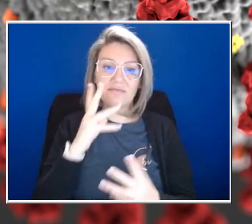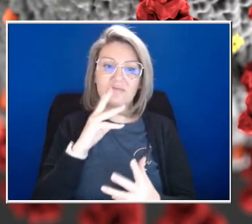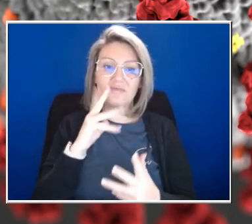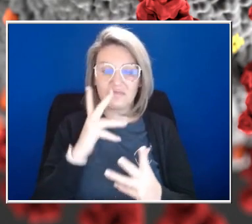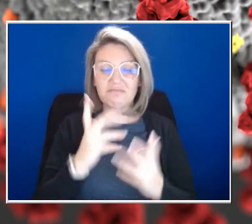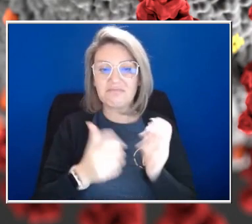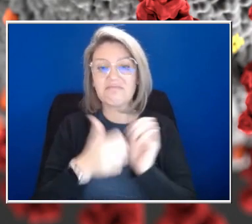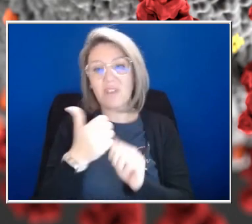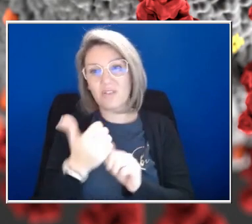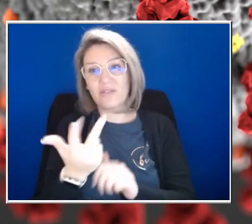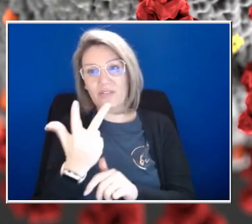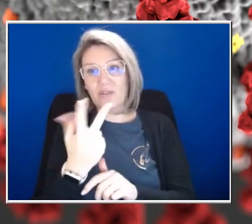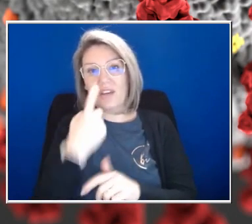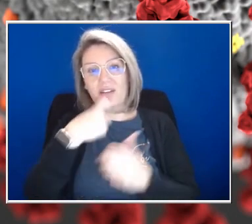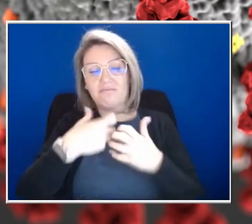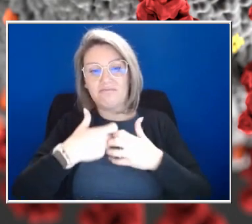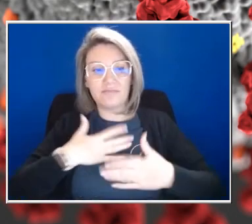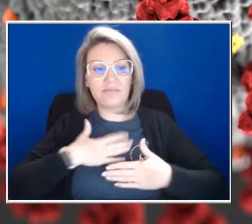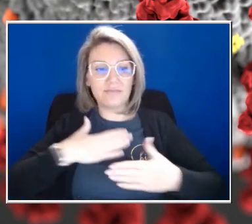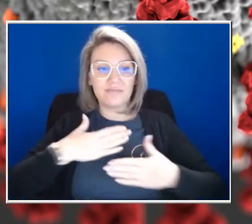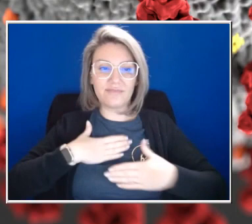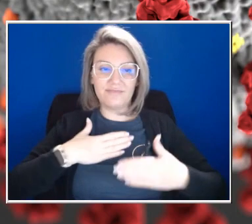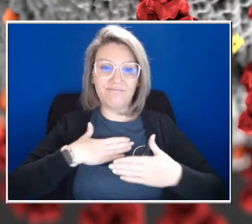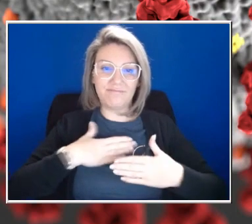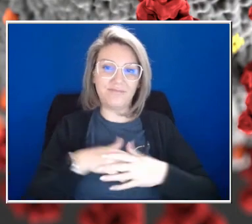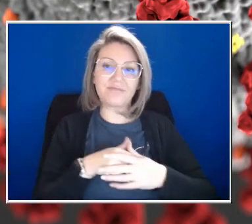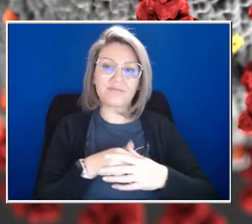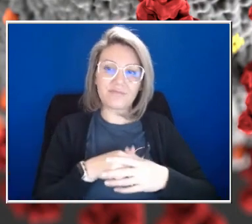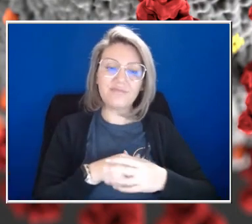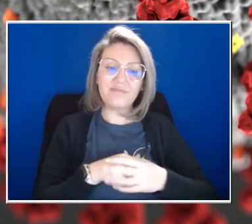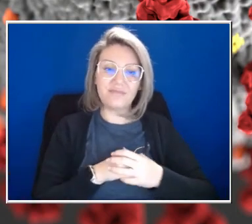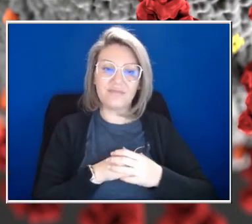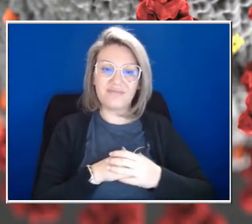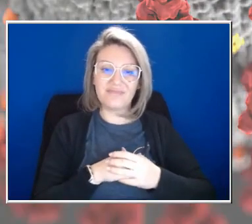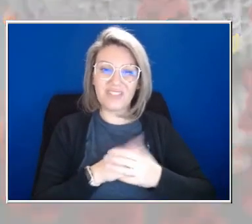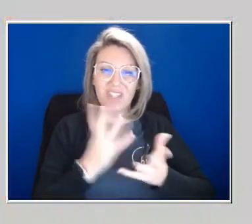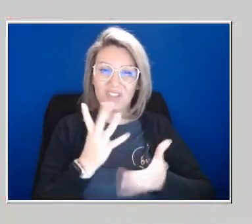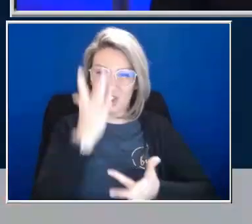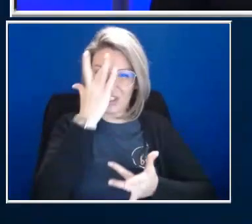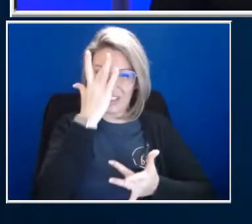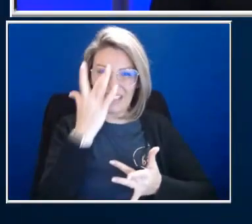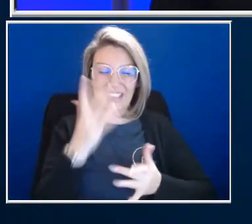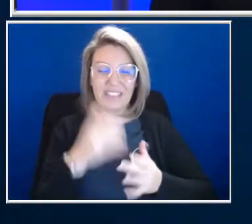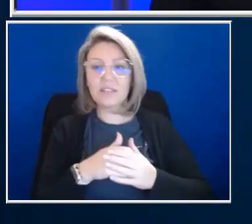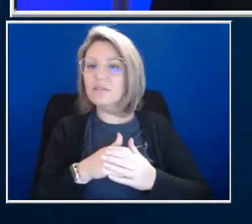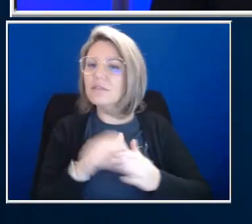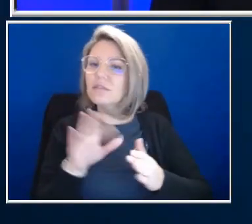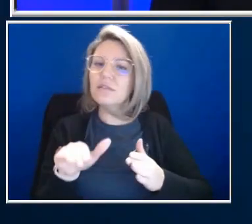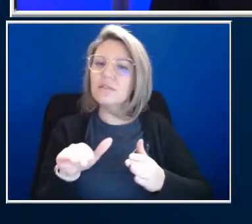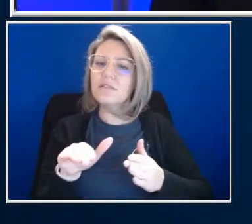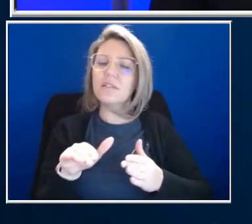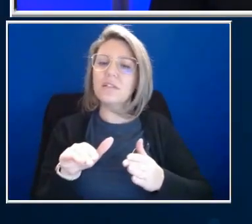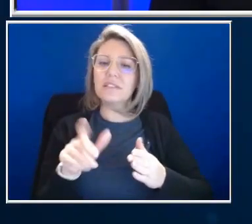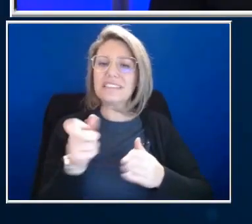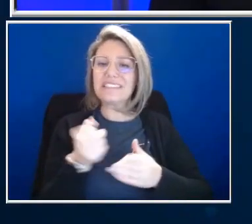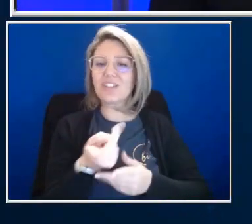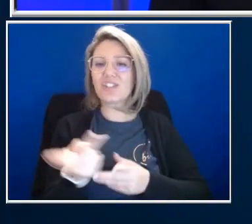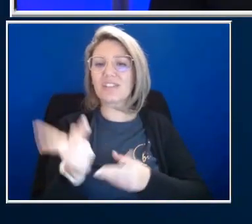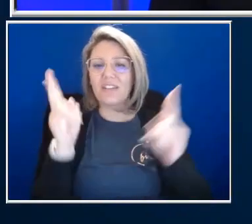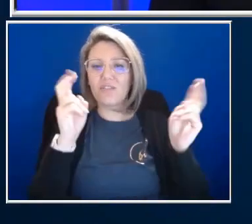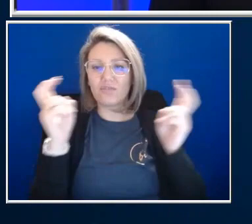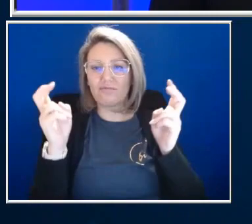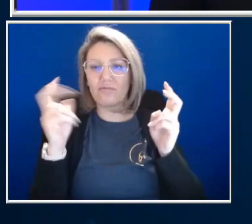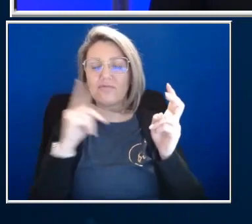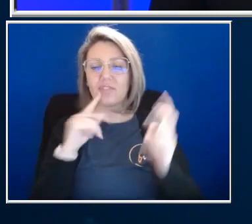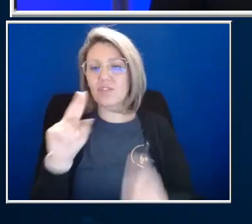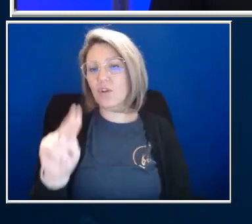3 of those are on the ventilator, so quite sick. Dr. Hawkinson, several headlines about norovirus. I'm going to ask you